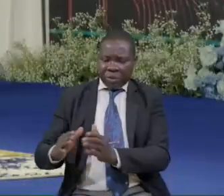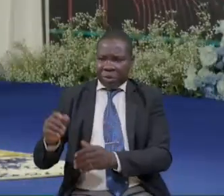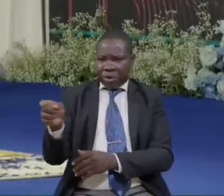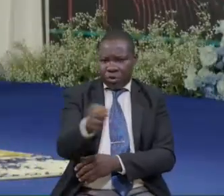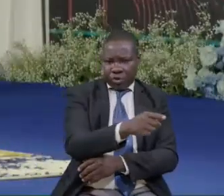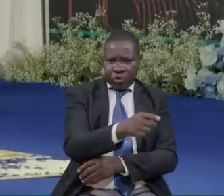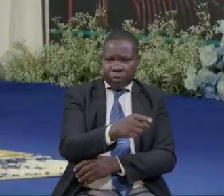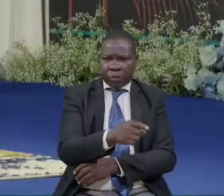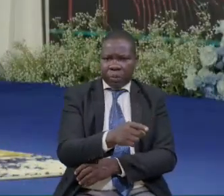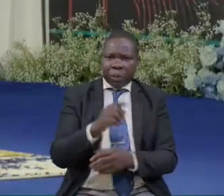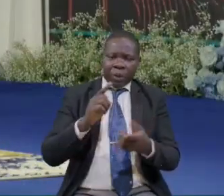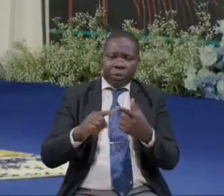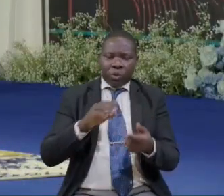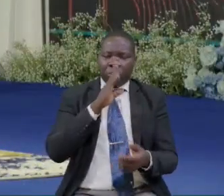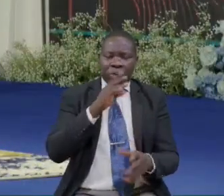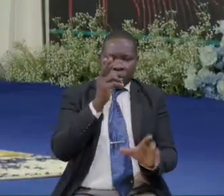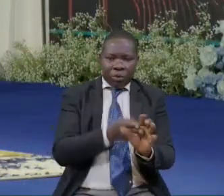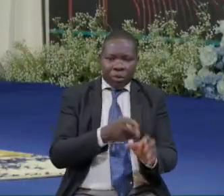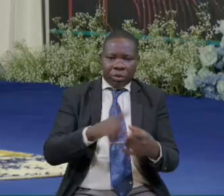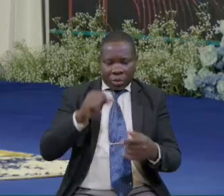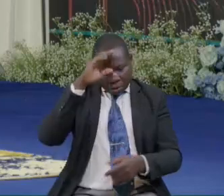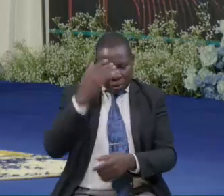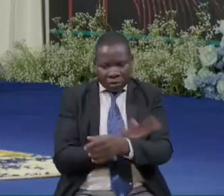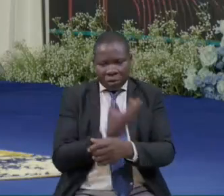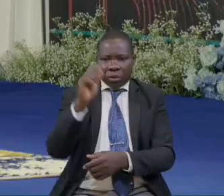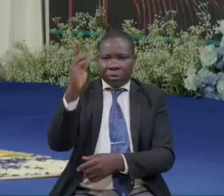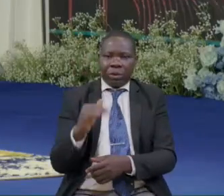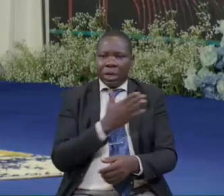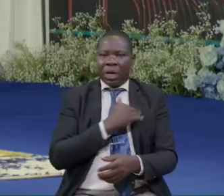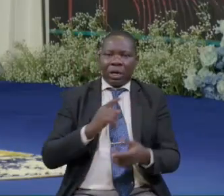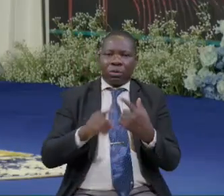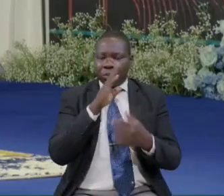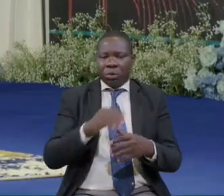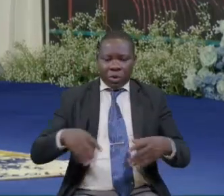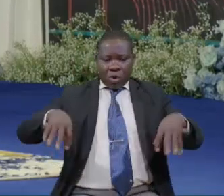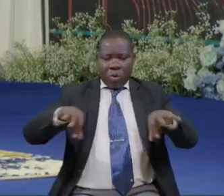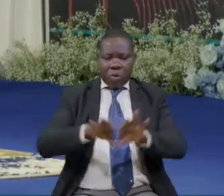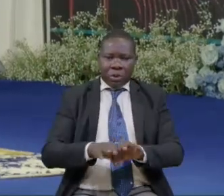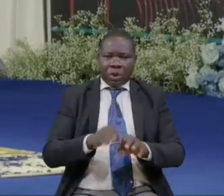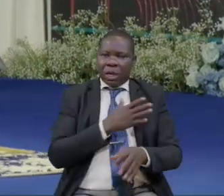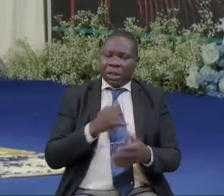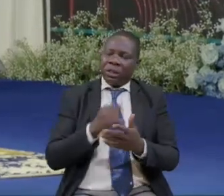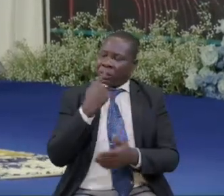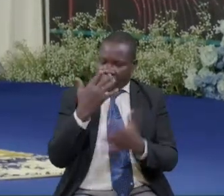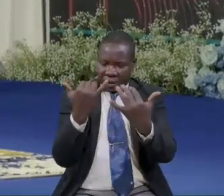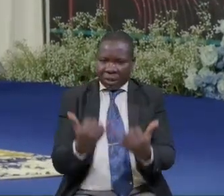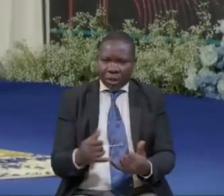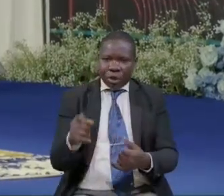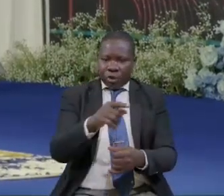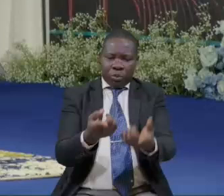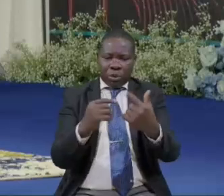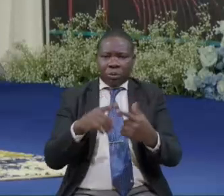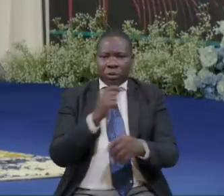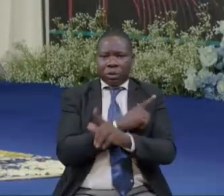be conformed to the Son of God and to be worthy, it says now you come to the Lord and you know the